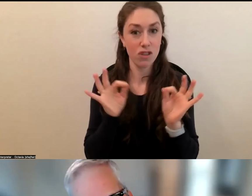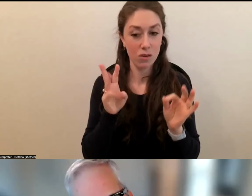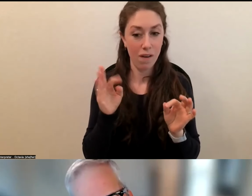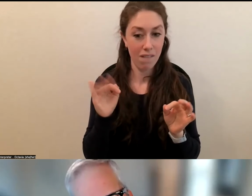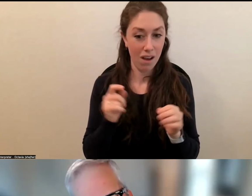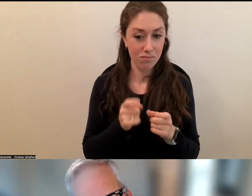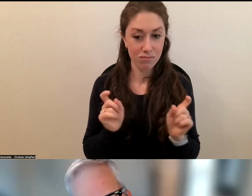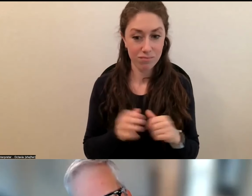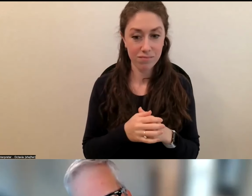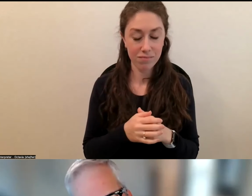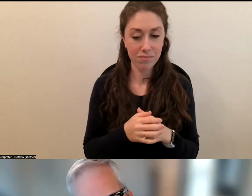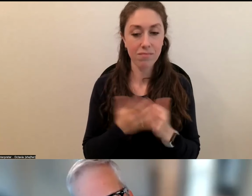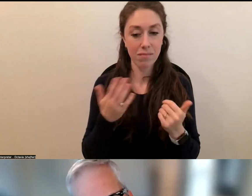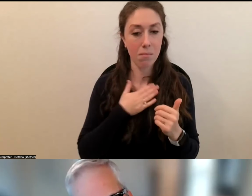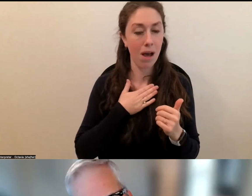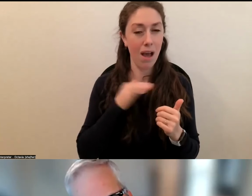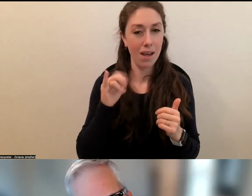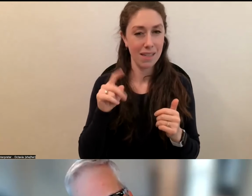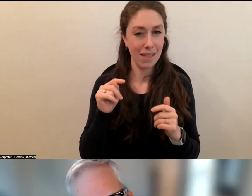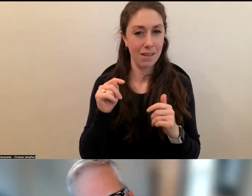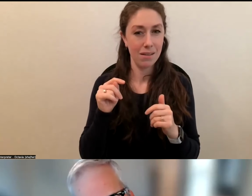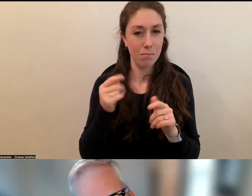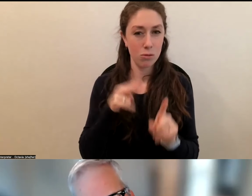Coming to it from the IT side,